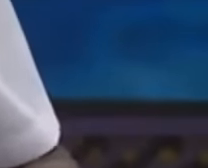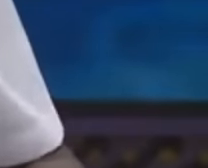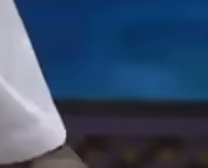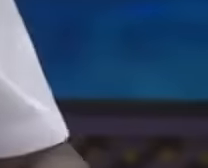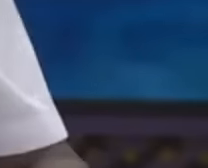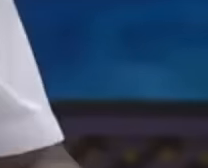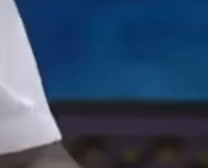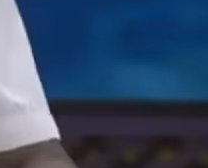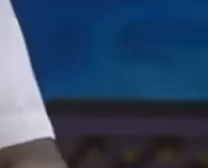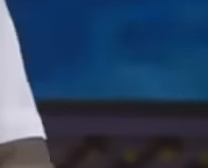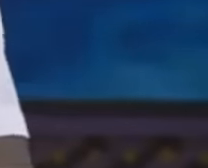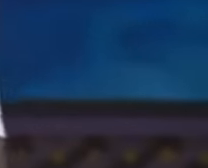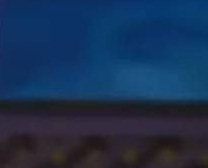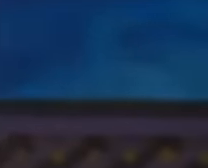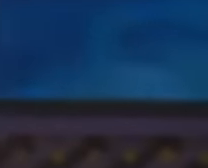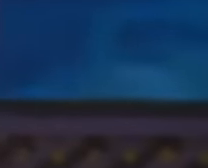liberty.